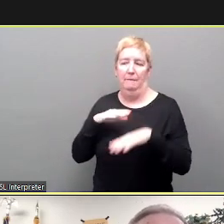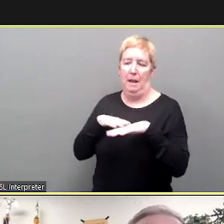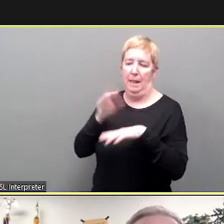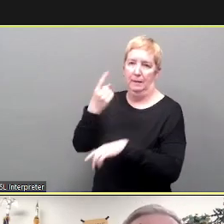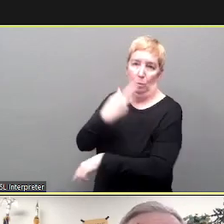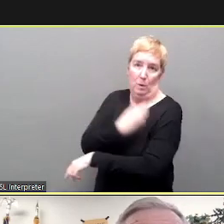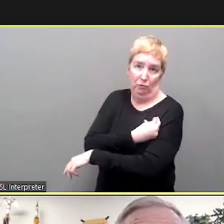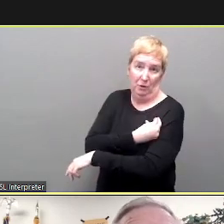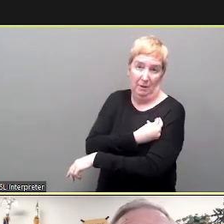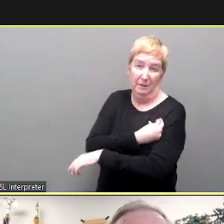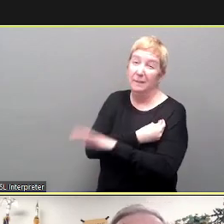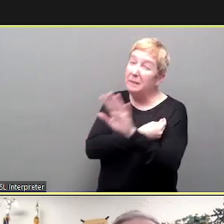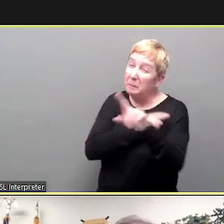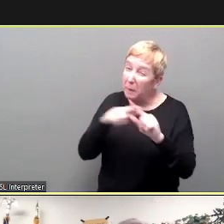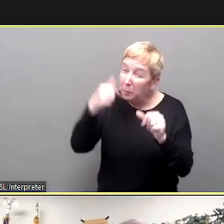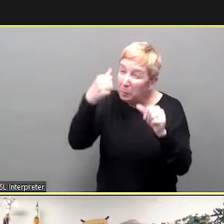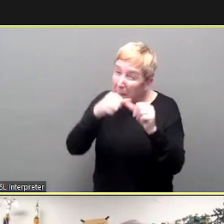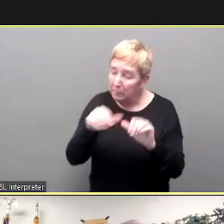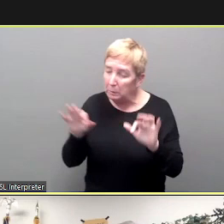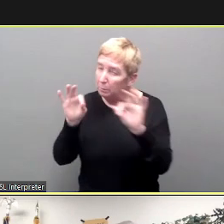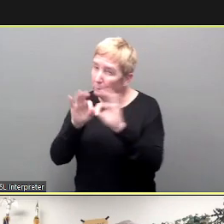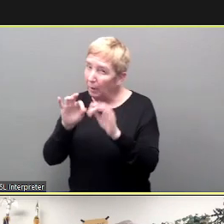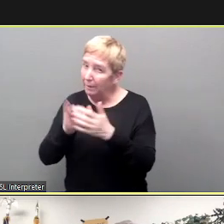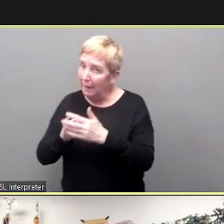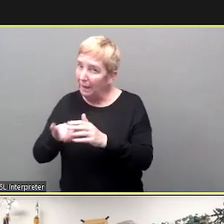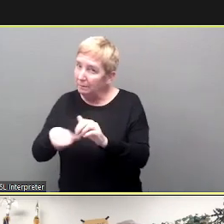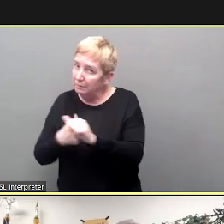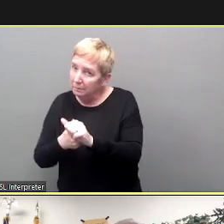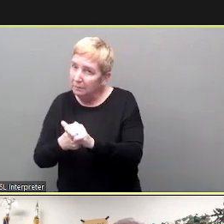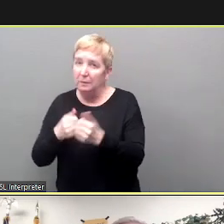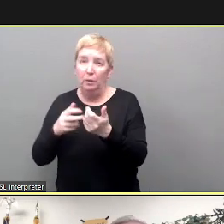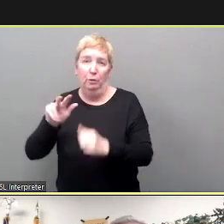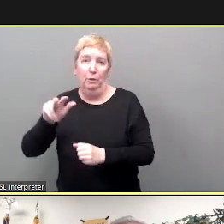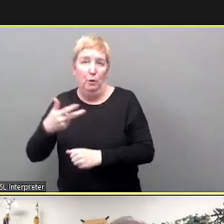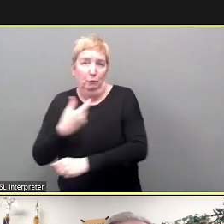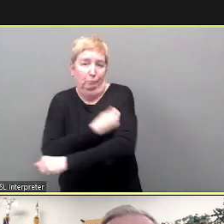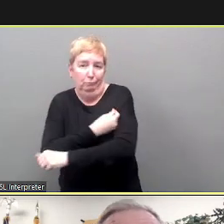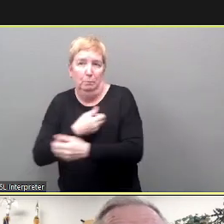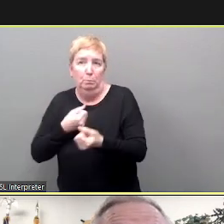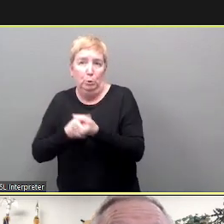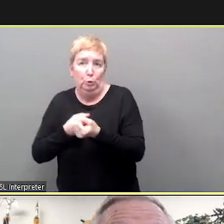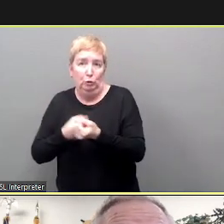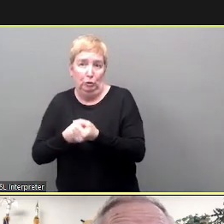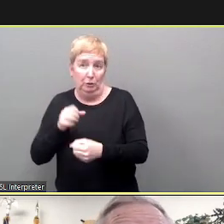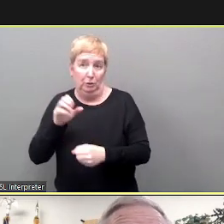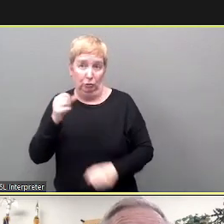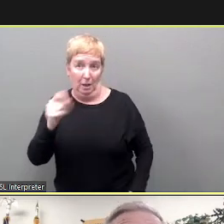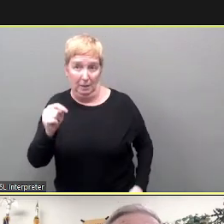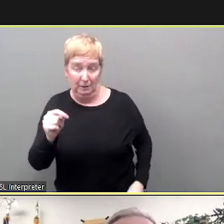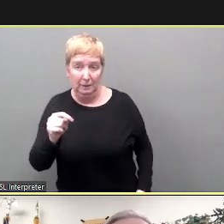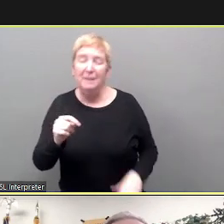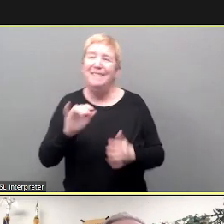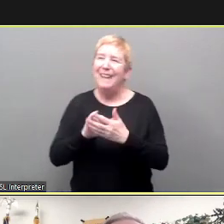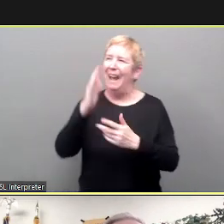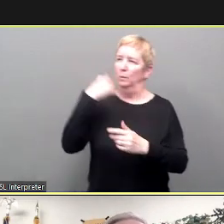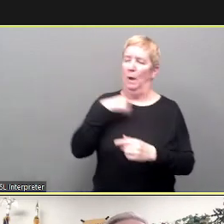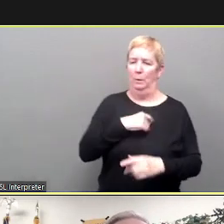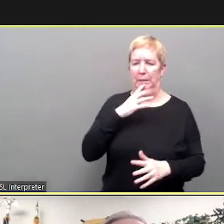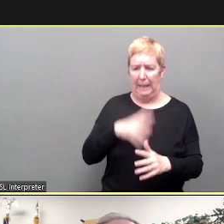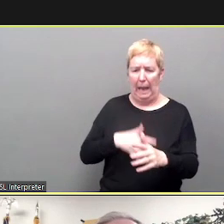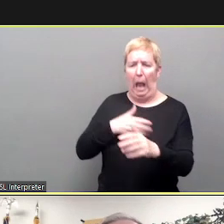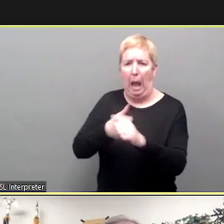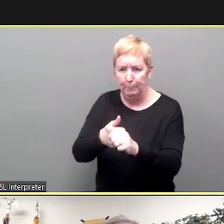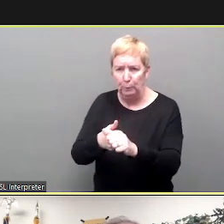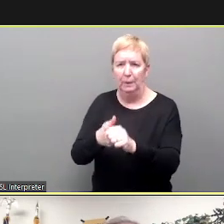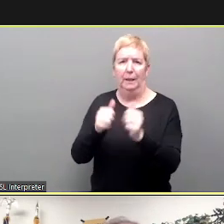fighting COVID today is the booster. And so that's why we talk now about being up to date with your vaccines. And I think